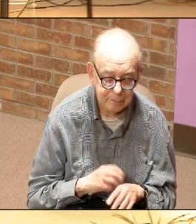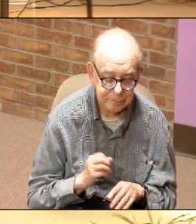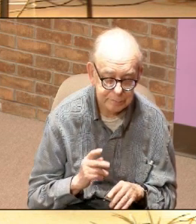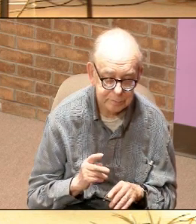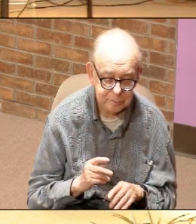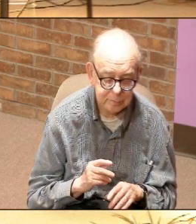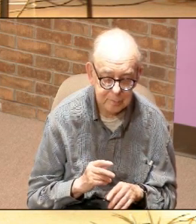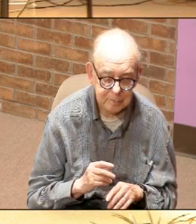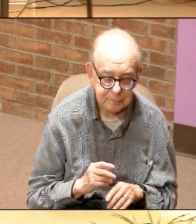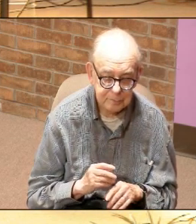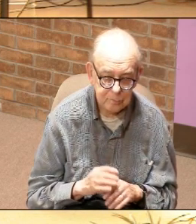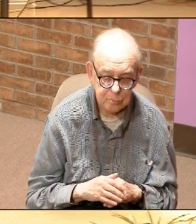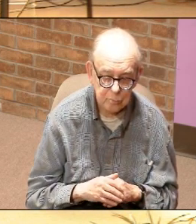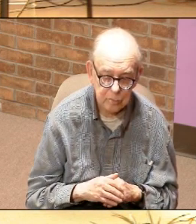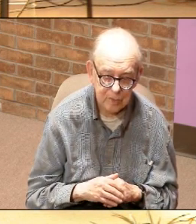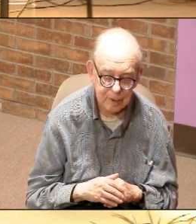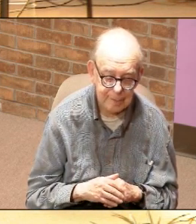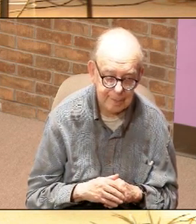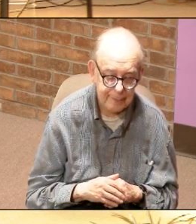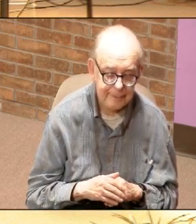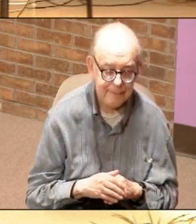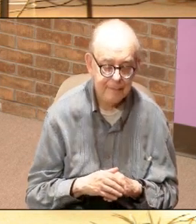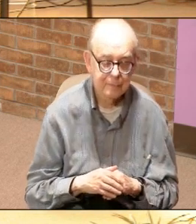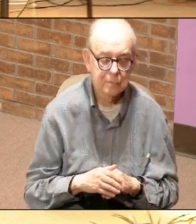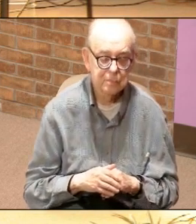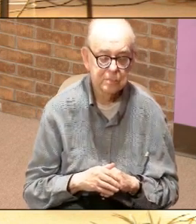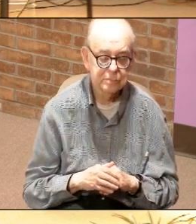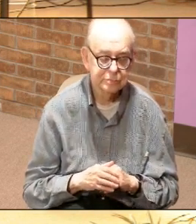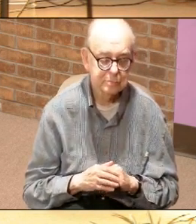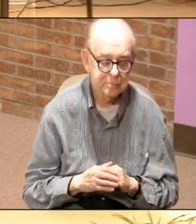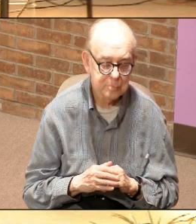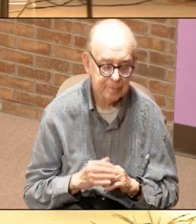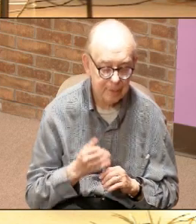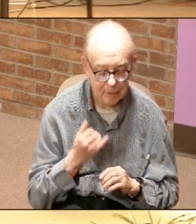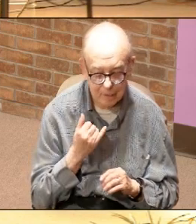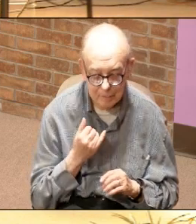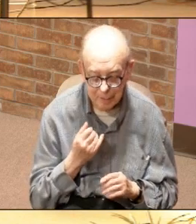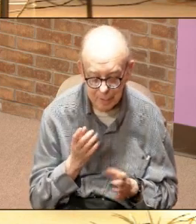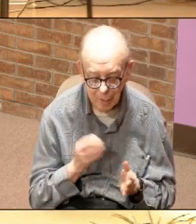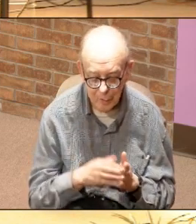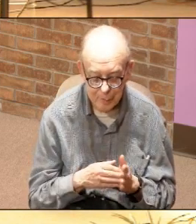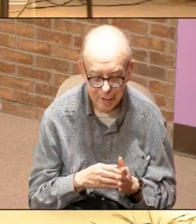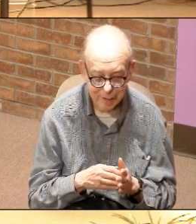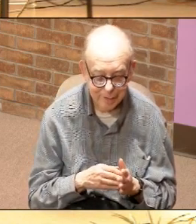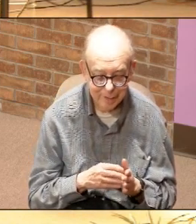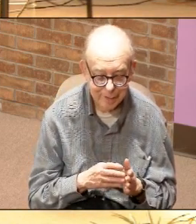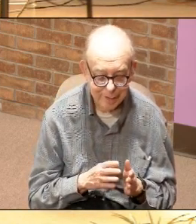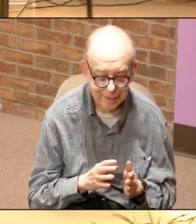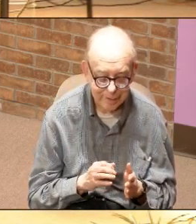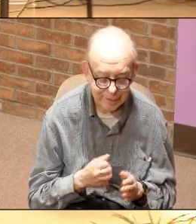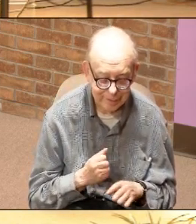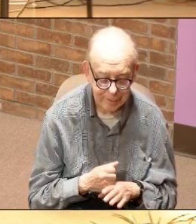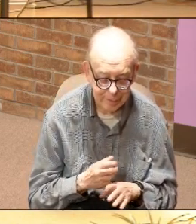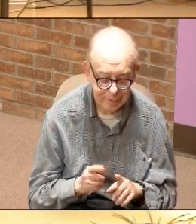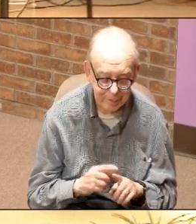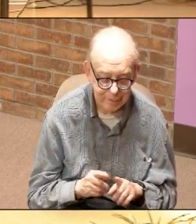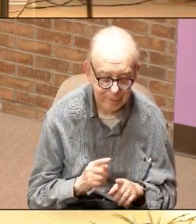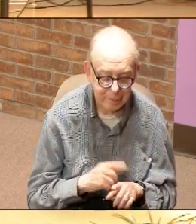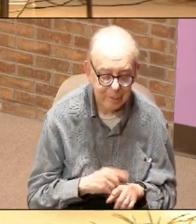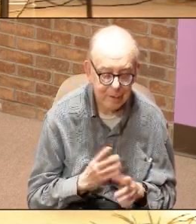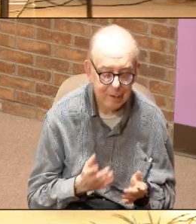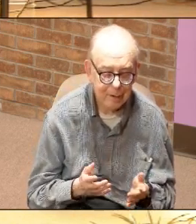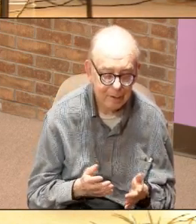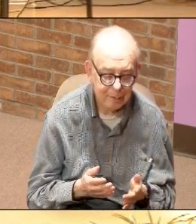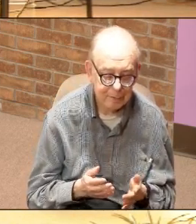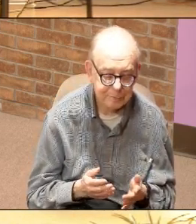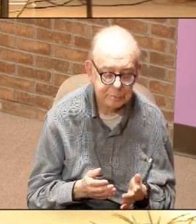Okay? Yeah, he might call me back and say, we need to reschedule this thing. Because I got some more pressing